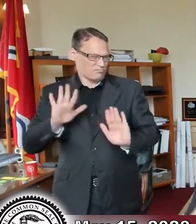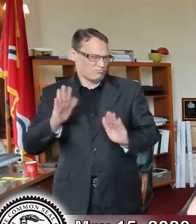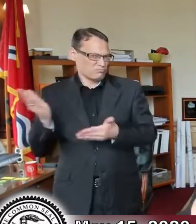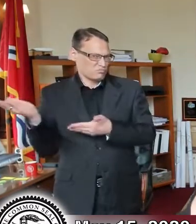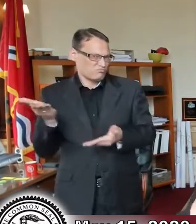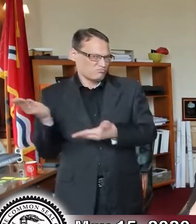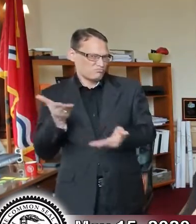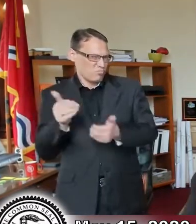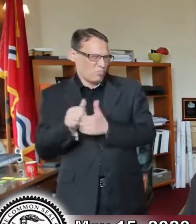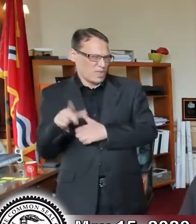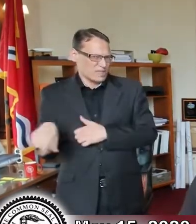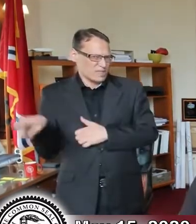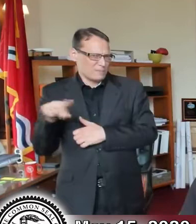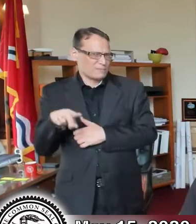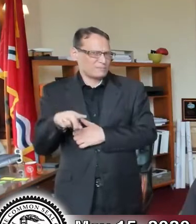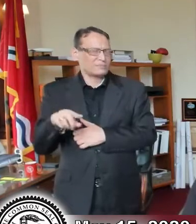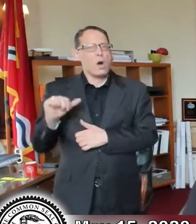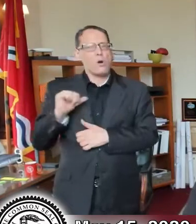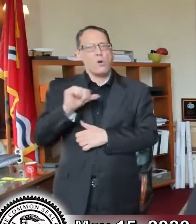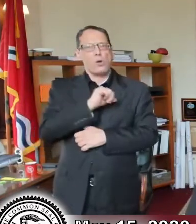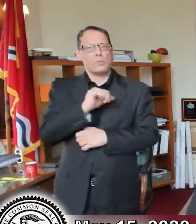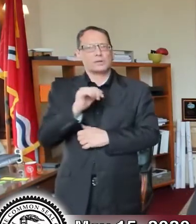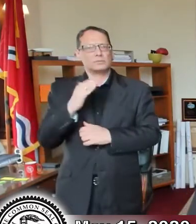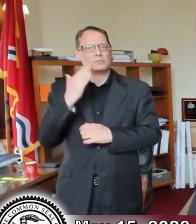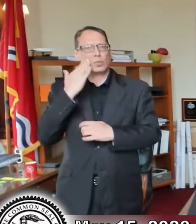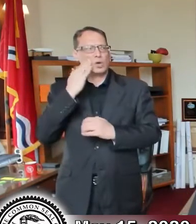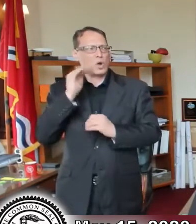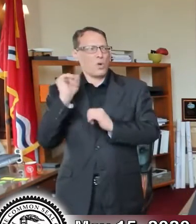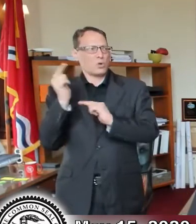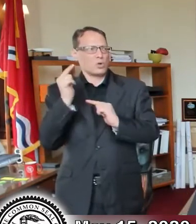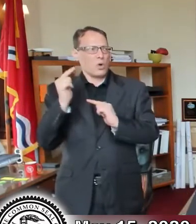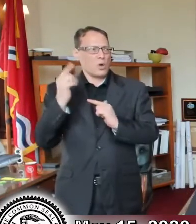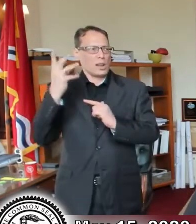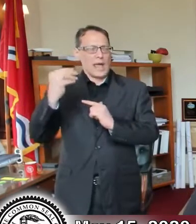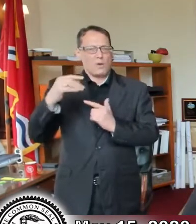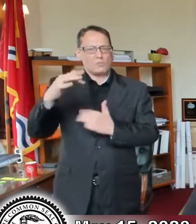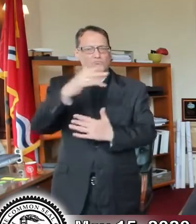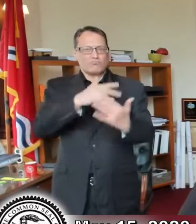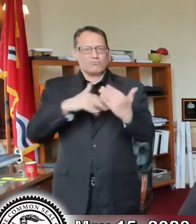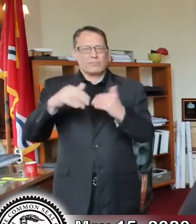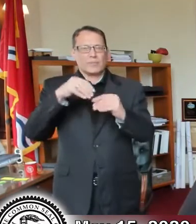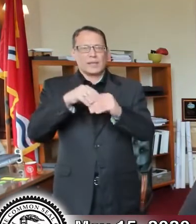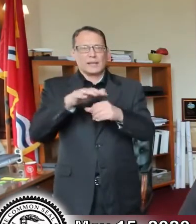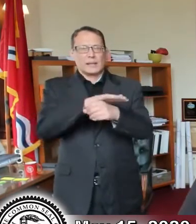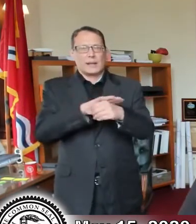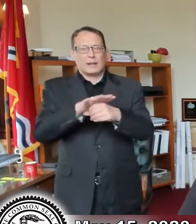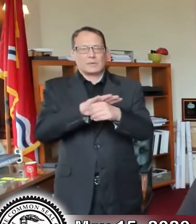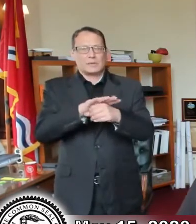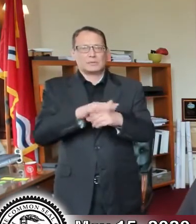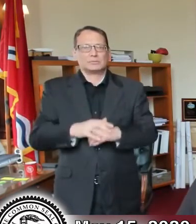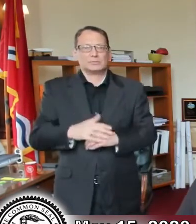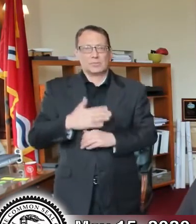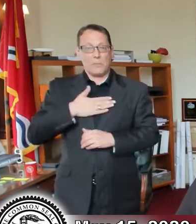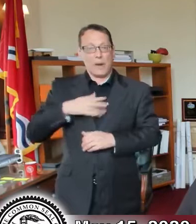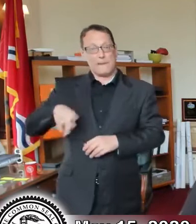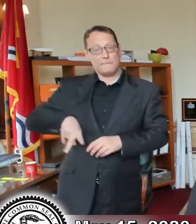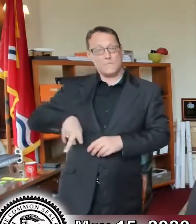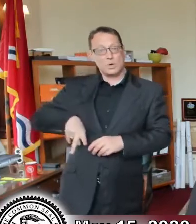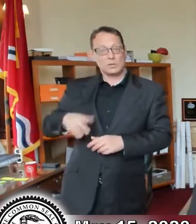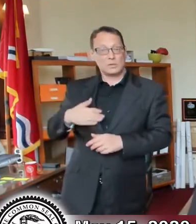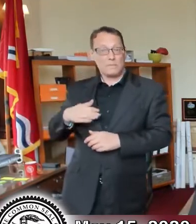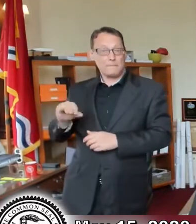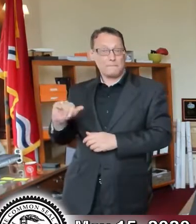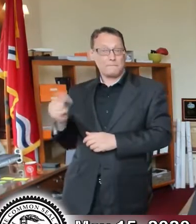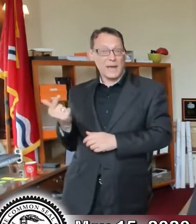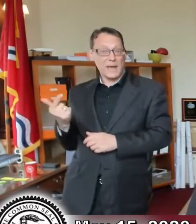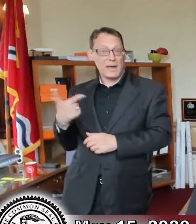with them, because we know that the aldermen are out and about in their neighborhoods. And I carry masks in my purse, in my bag, and